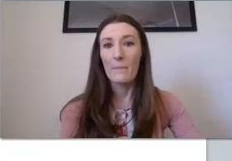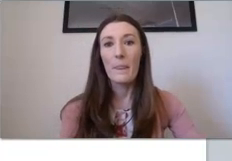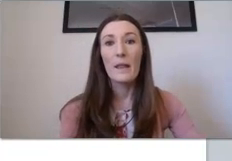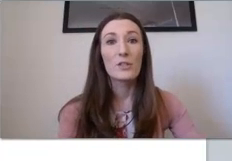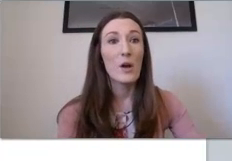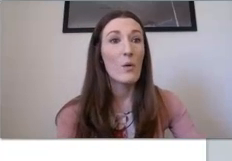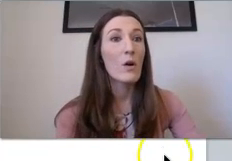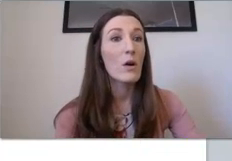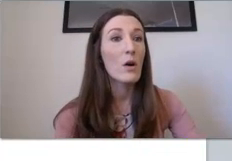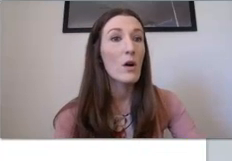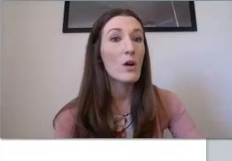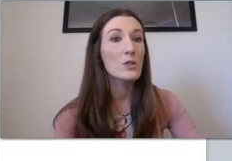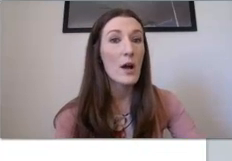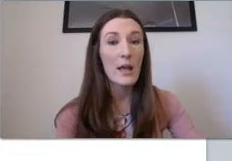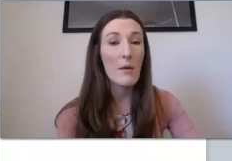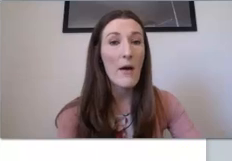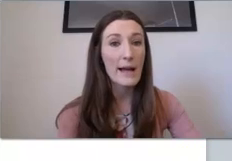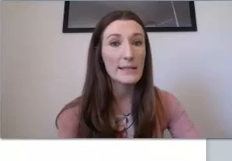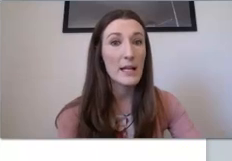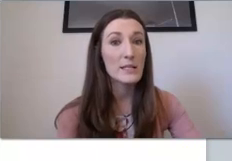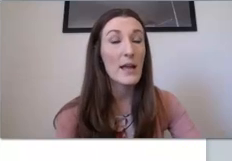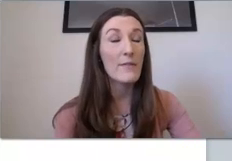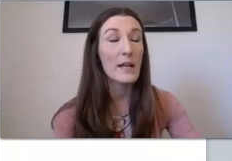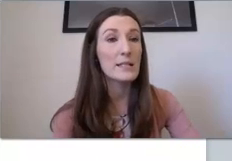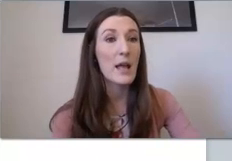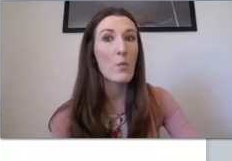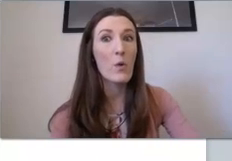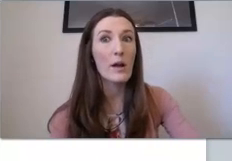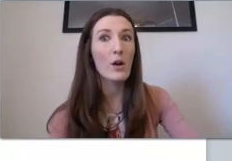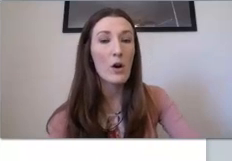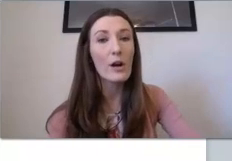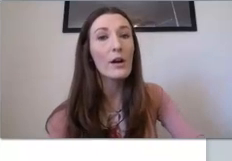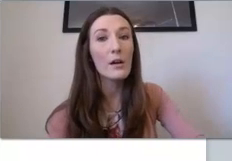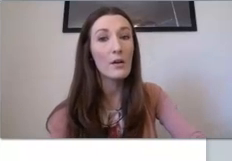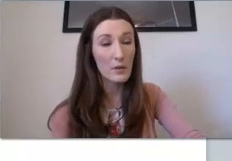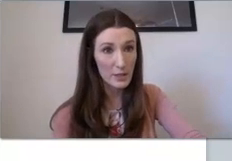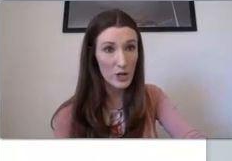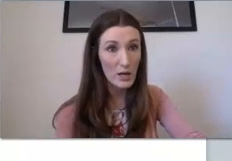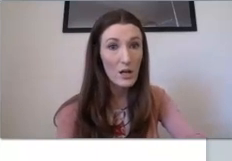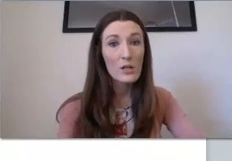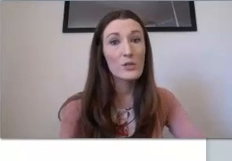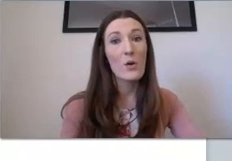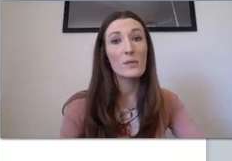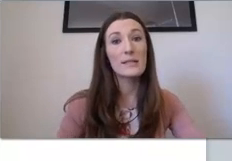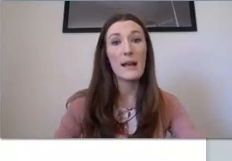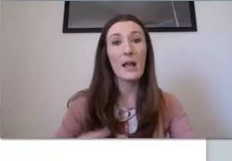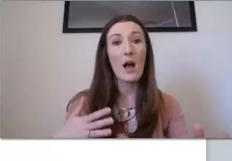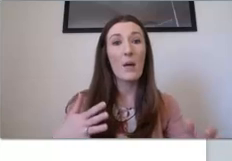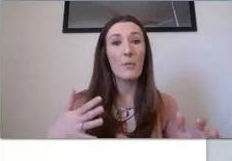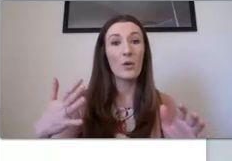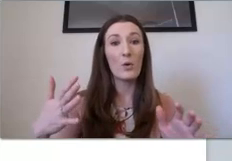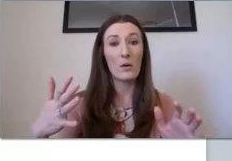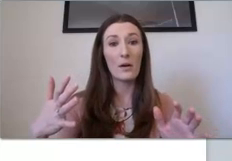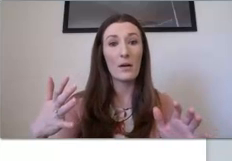Okay, so talking about accidents, if it is a 1-car collision. So setting